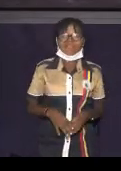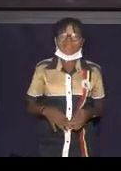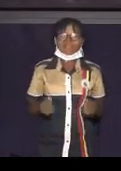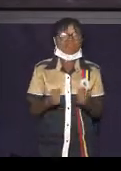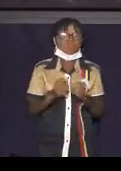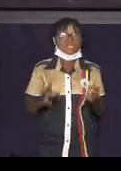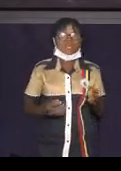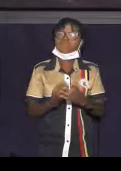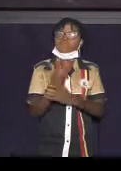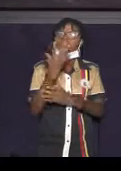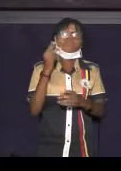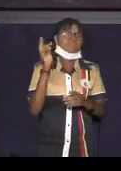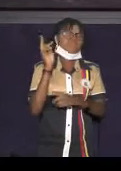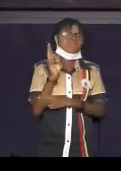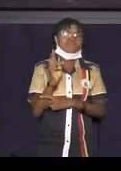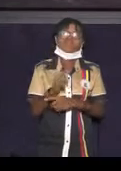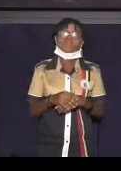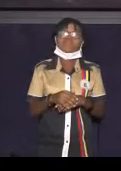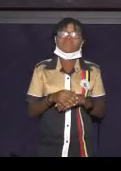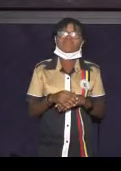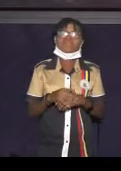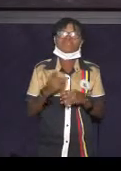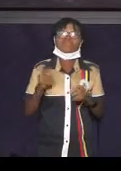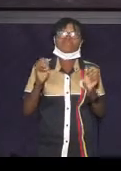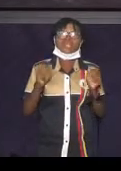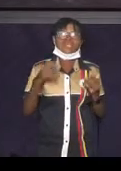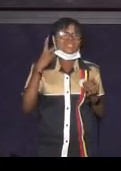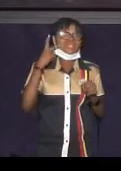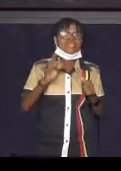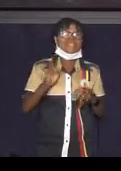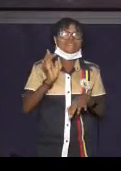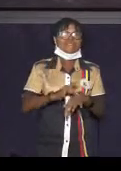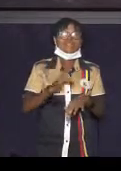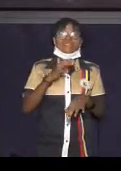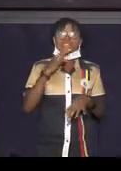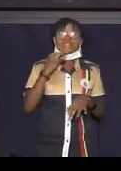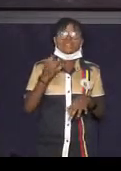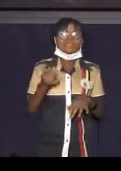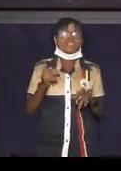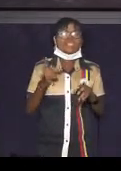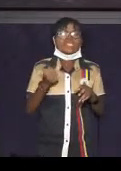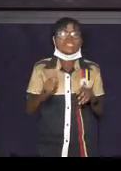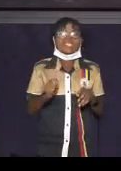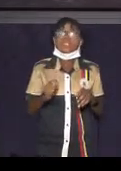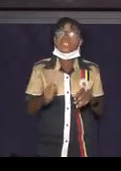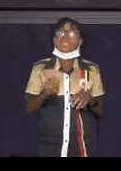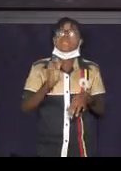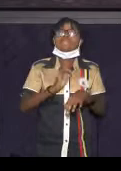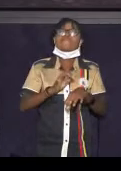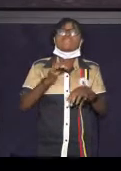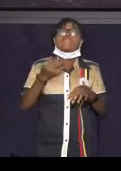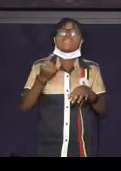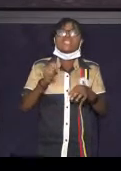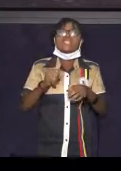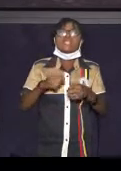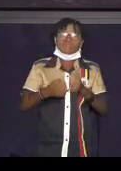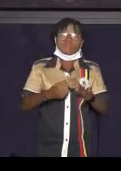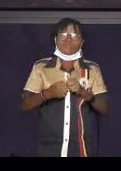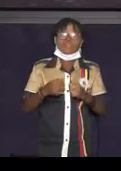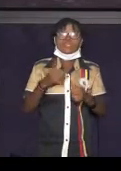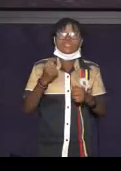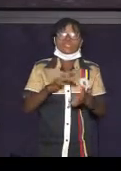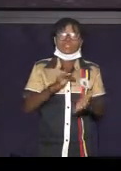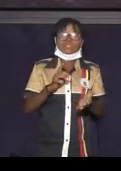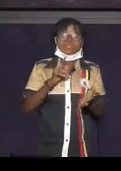the health effect of these drugs, illegal drugs, is not something that we should encourage,